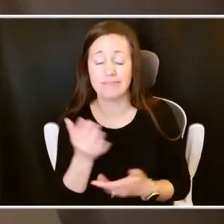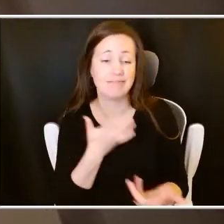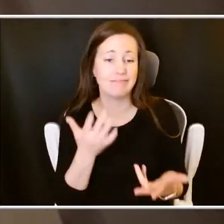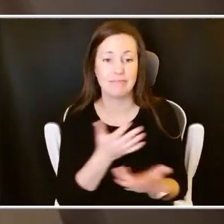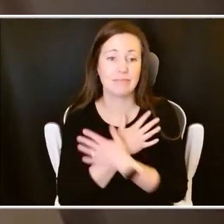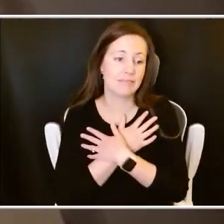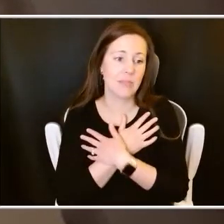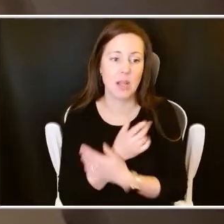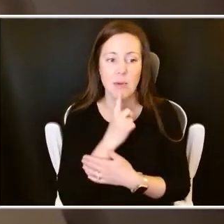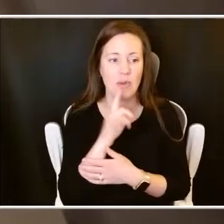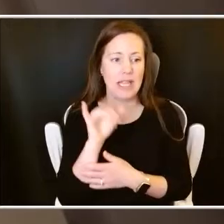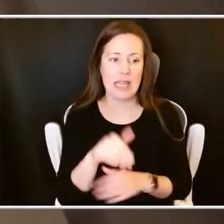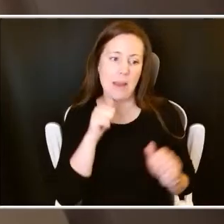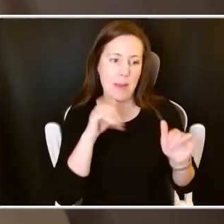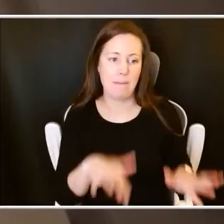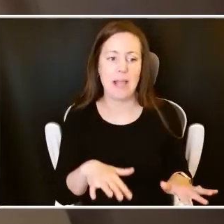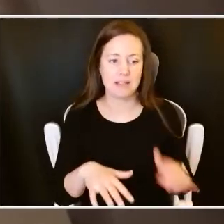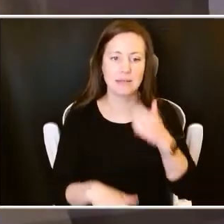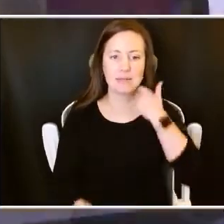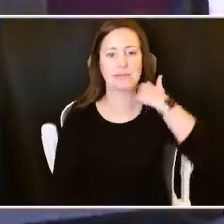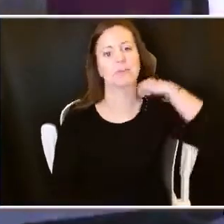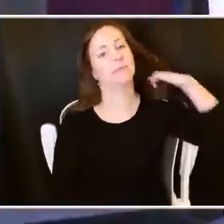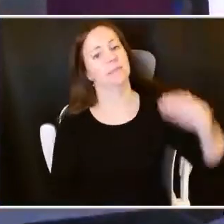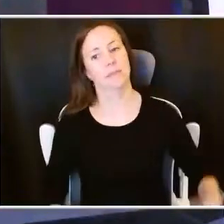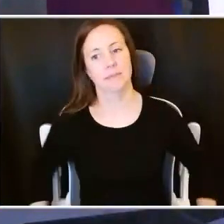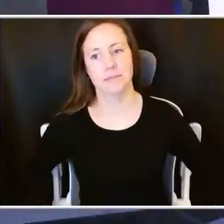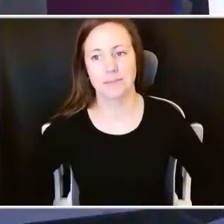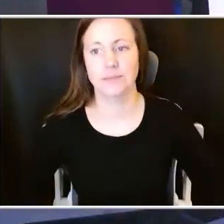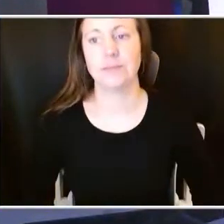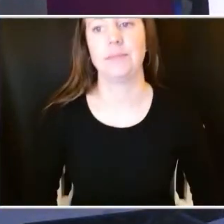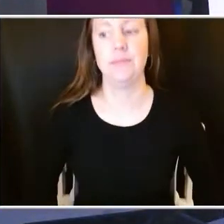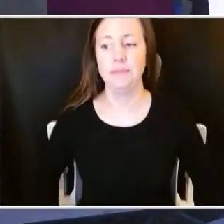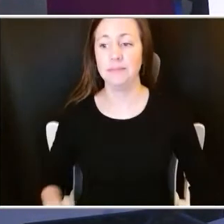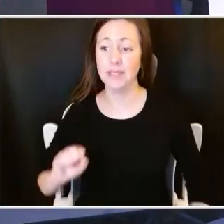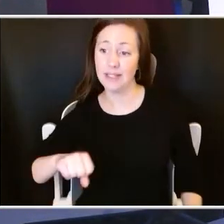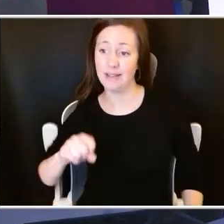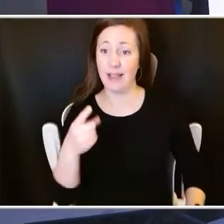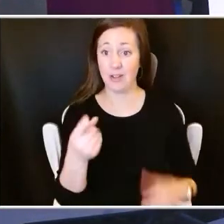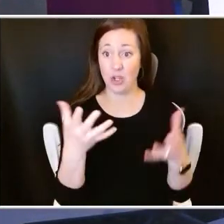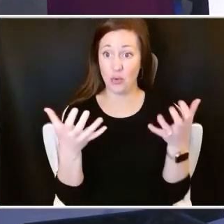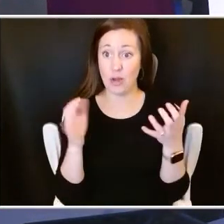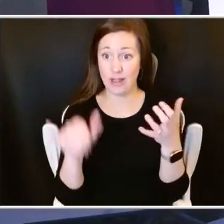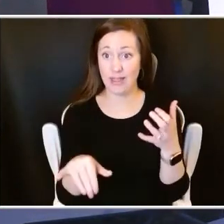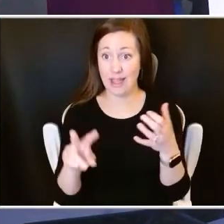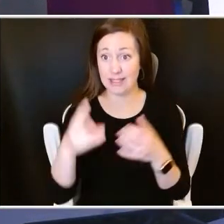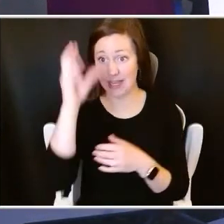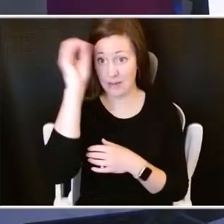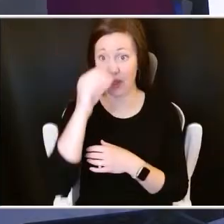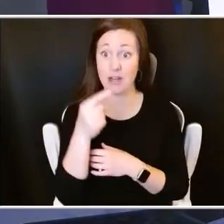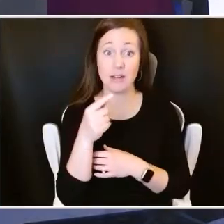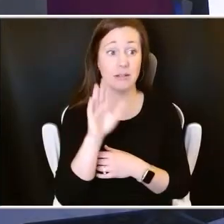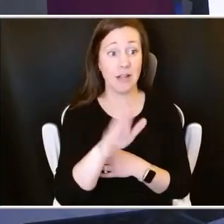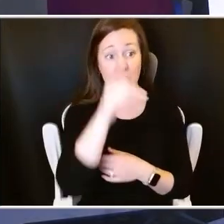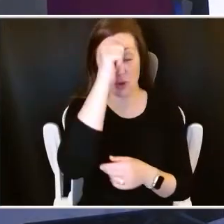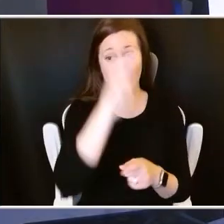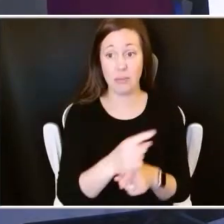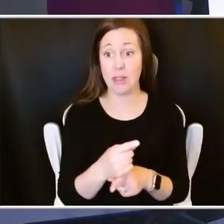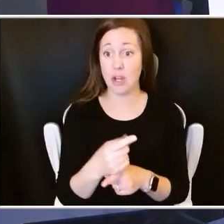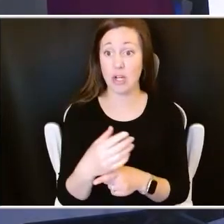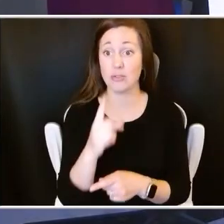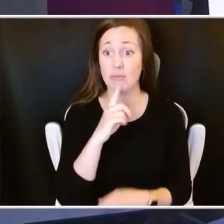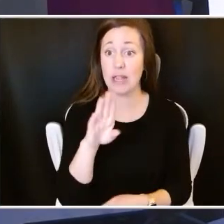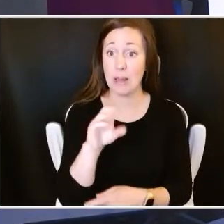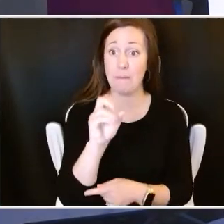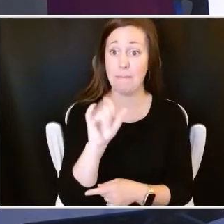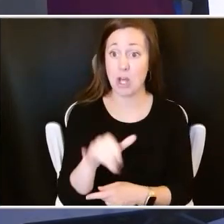offer that to us. Well, you wanted that second opinion. I did. Your brothers are bossy. I'm kind of bossy, and it's a family. It's a trait.